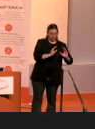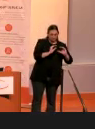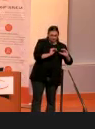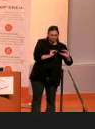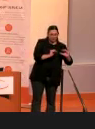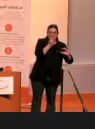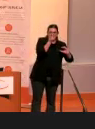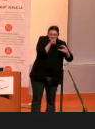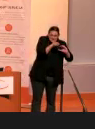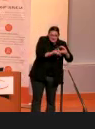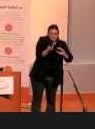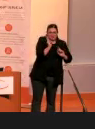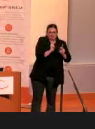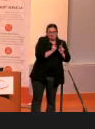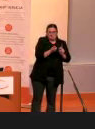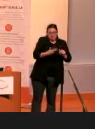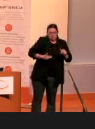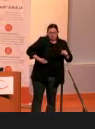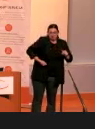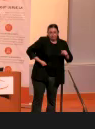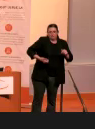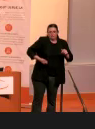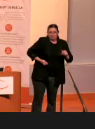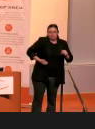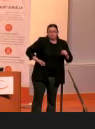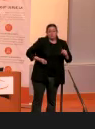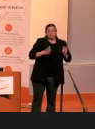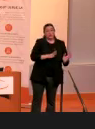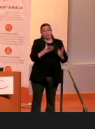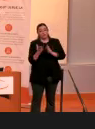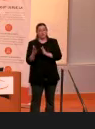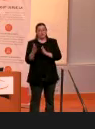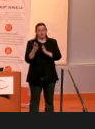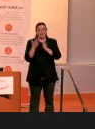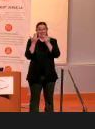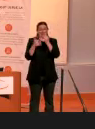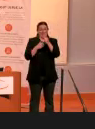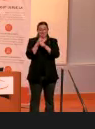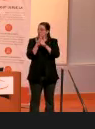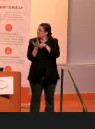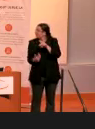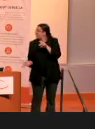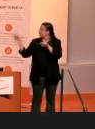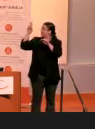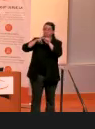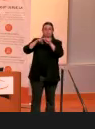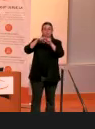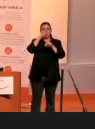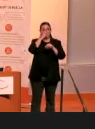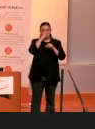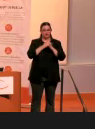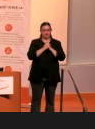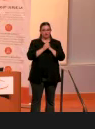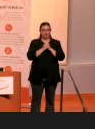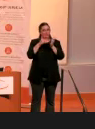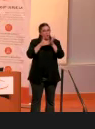several 100,000 people. And a lot of these people are people who have what we call metabolic